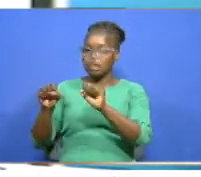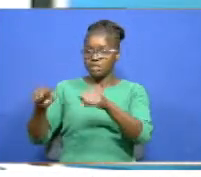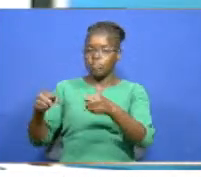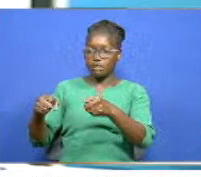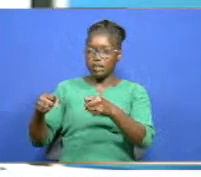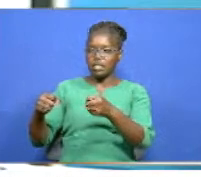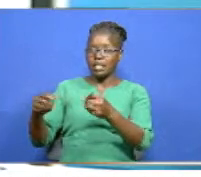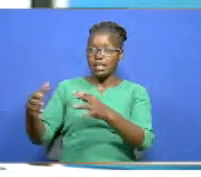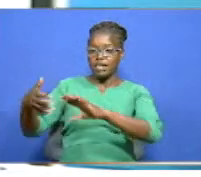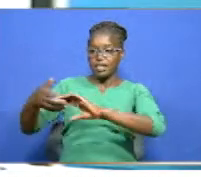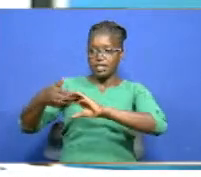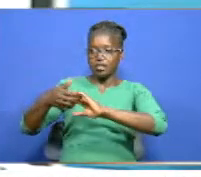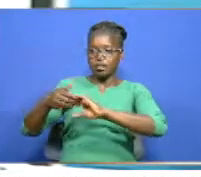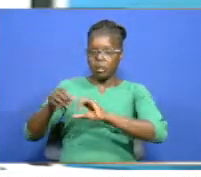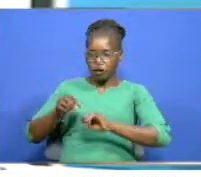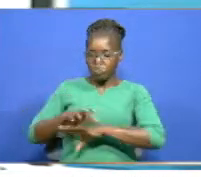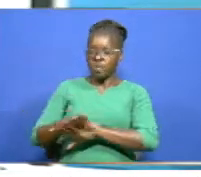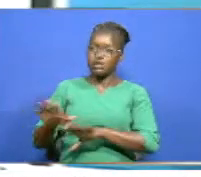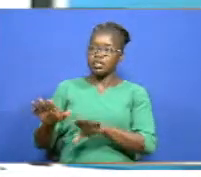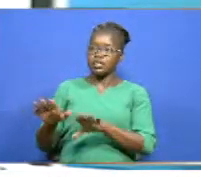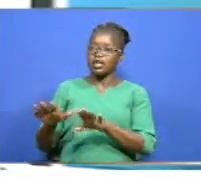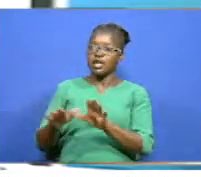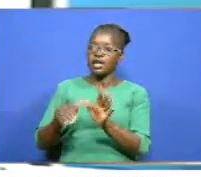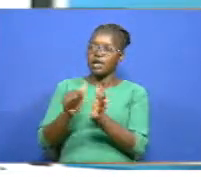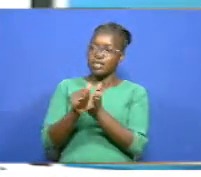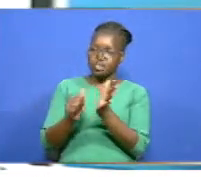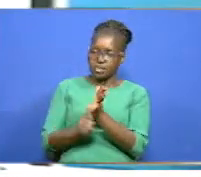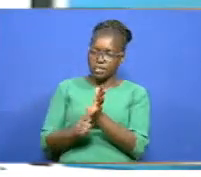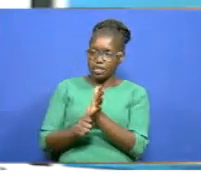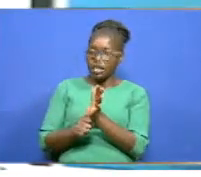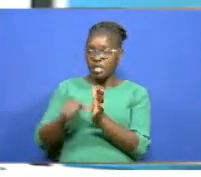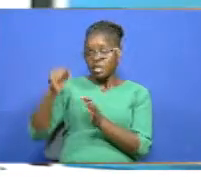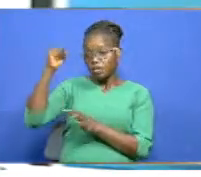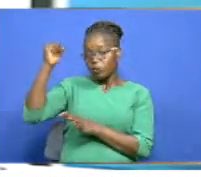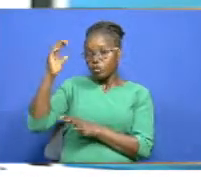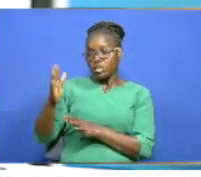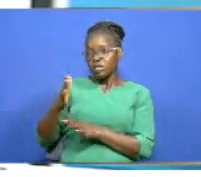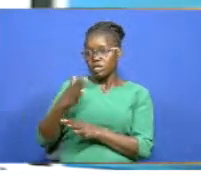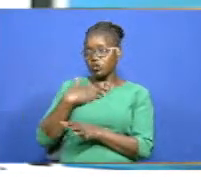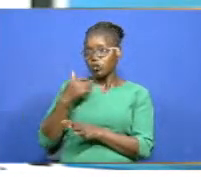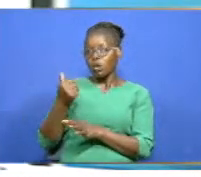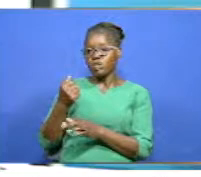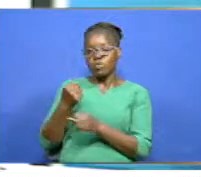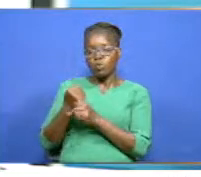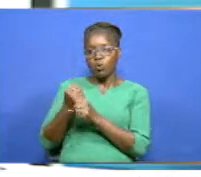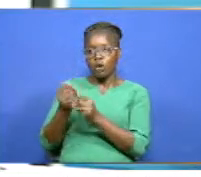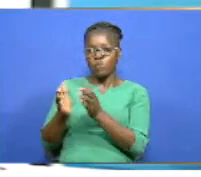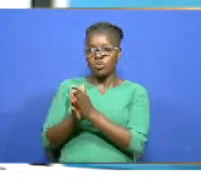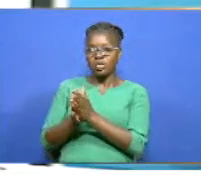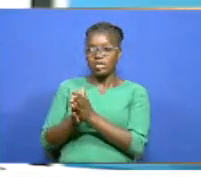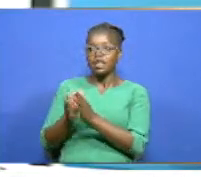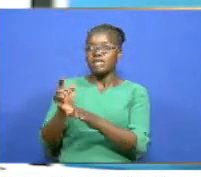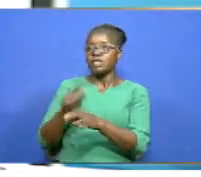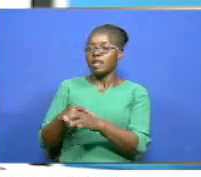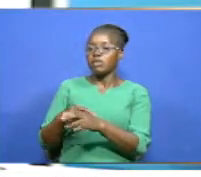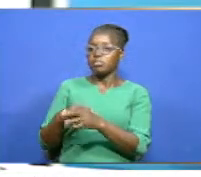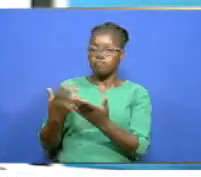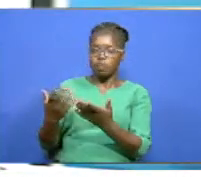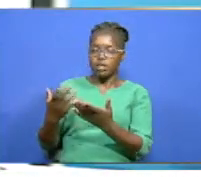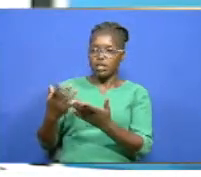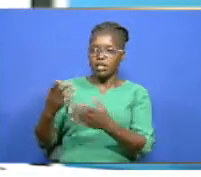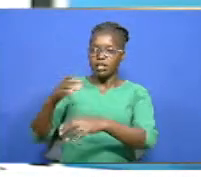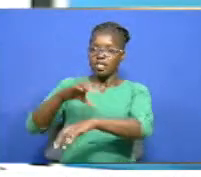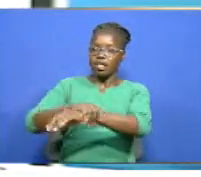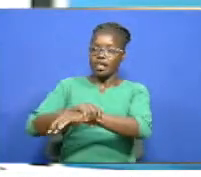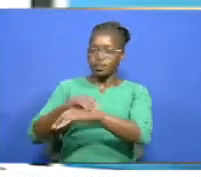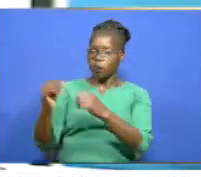and other multilateral agencies that the politicians might want to work with once they get into power?